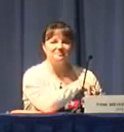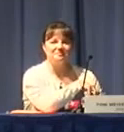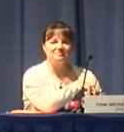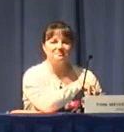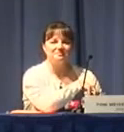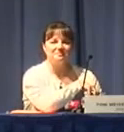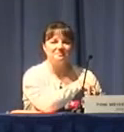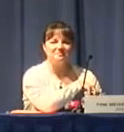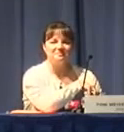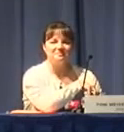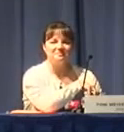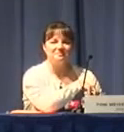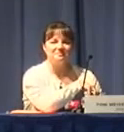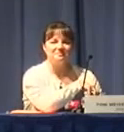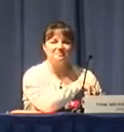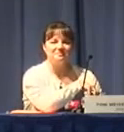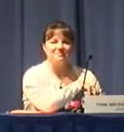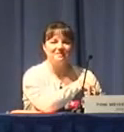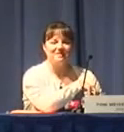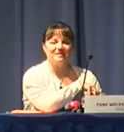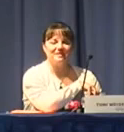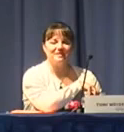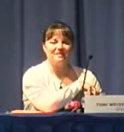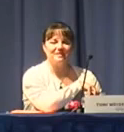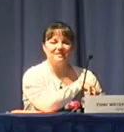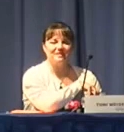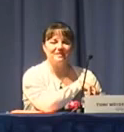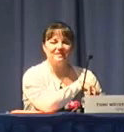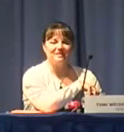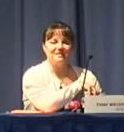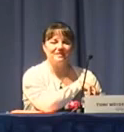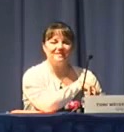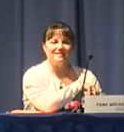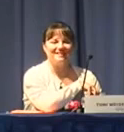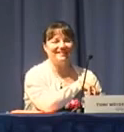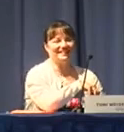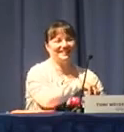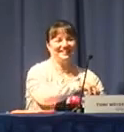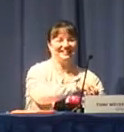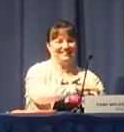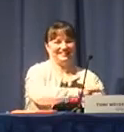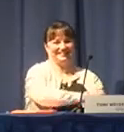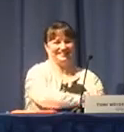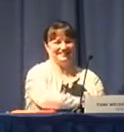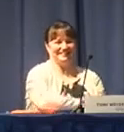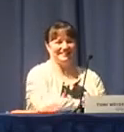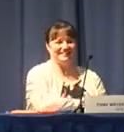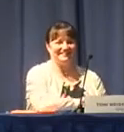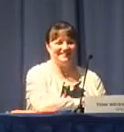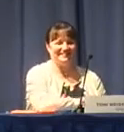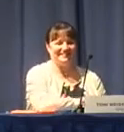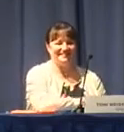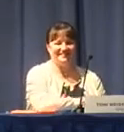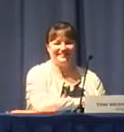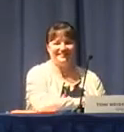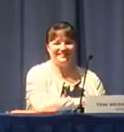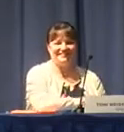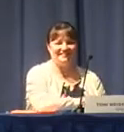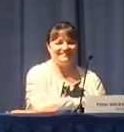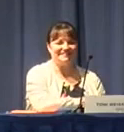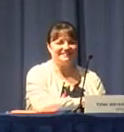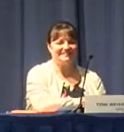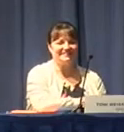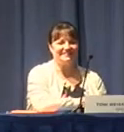But the other rings. Okay. Do we give extra credit if they ask a question? Great. The nine women, sure. For me,